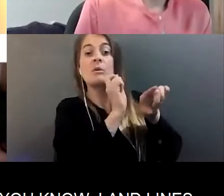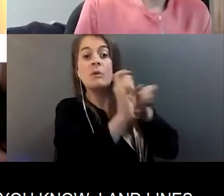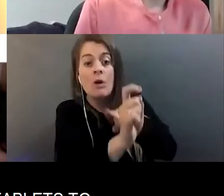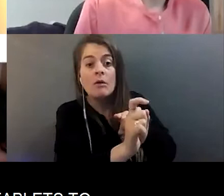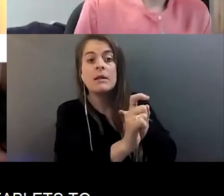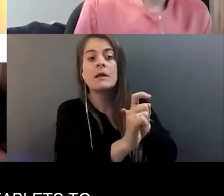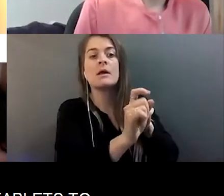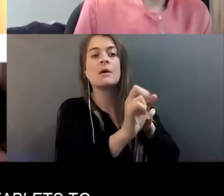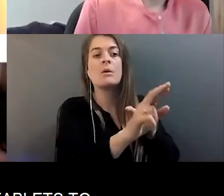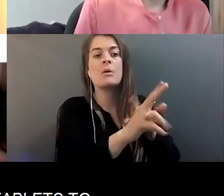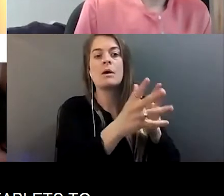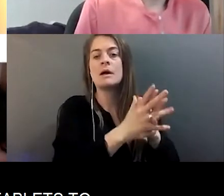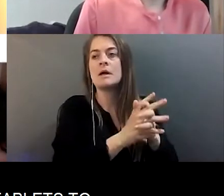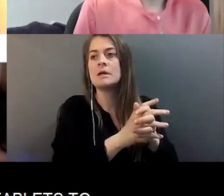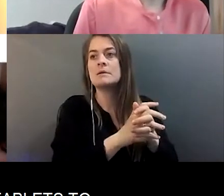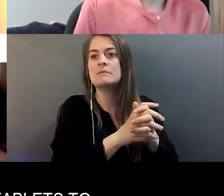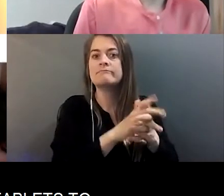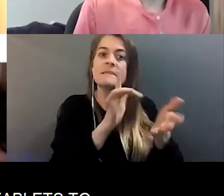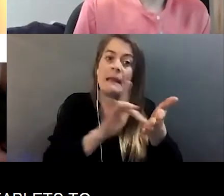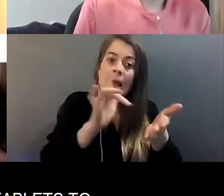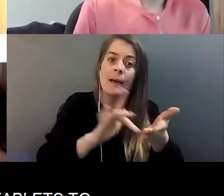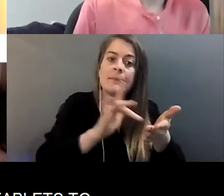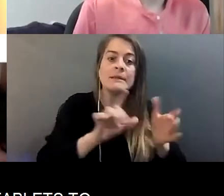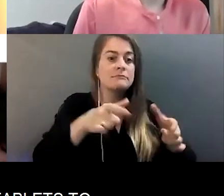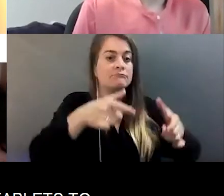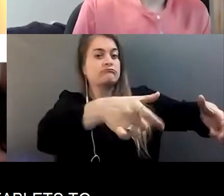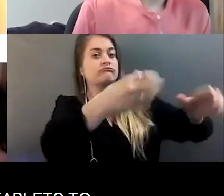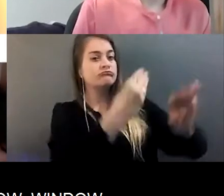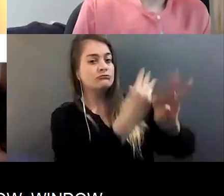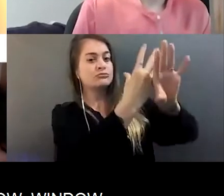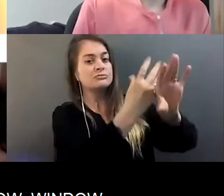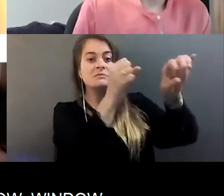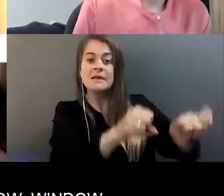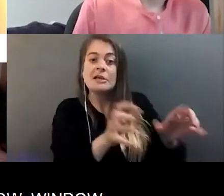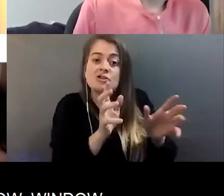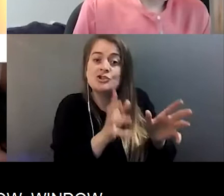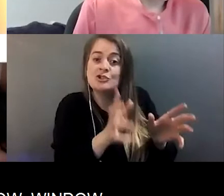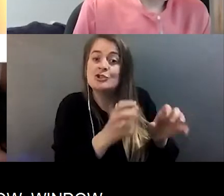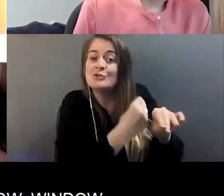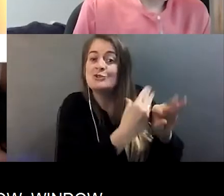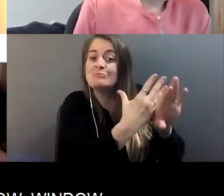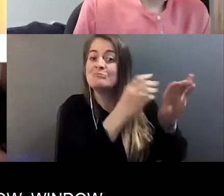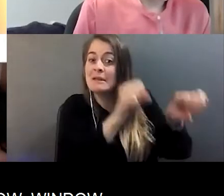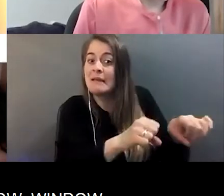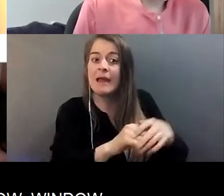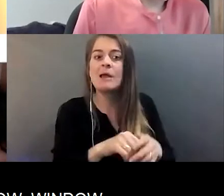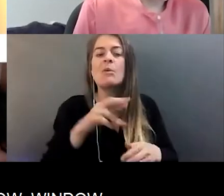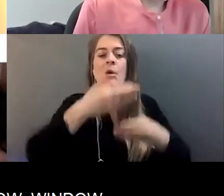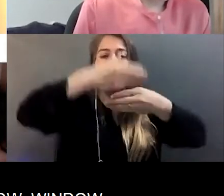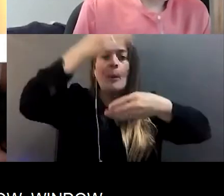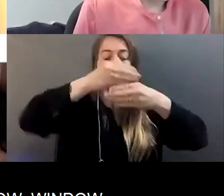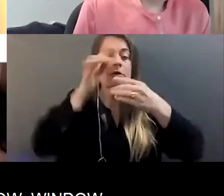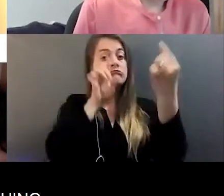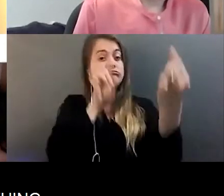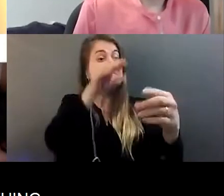home purchases, some tablets to facilitate virtual chats, window visits,